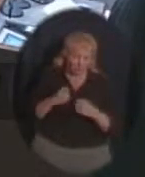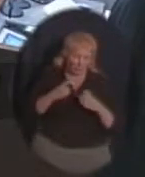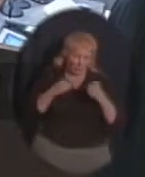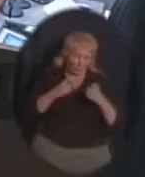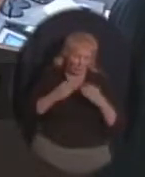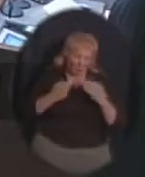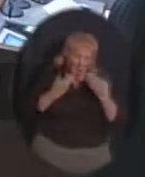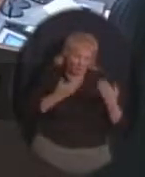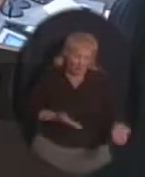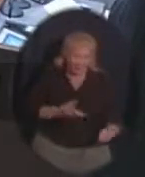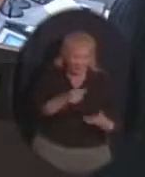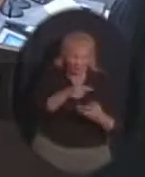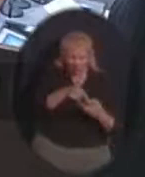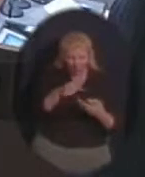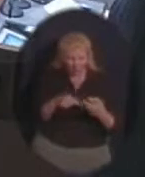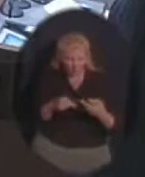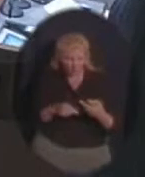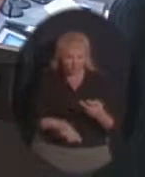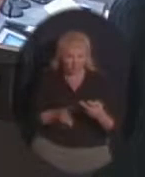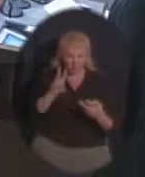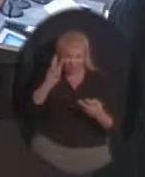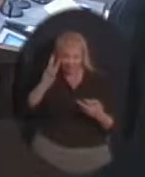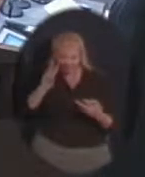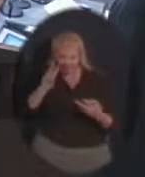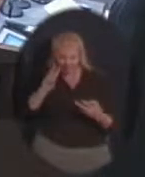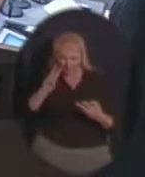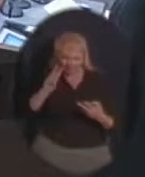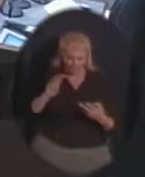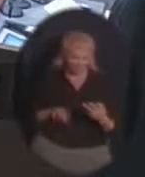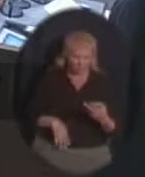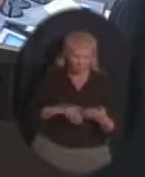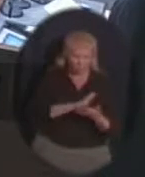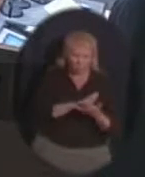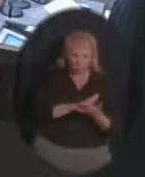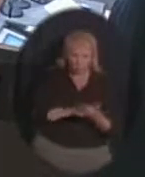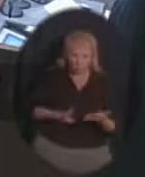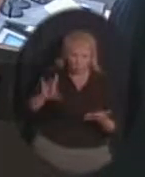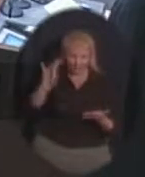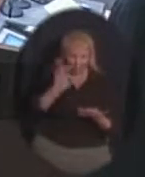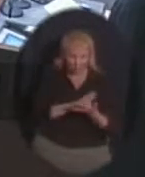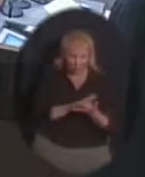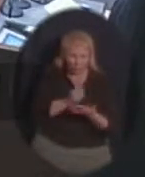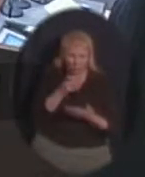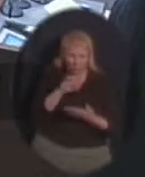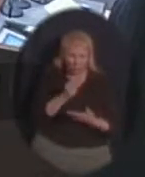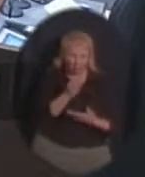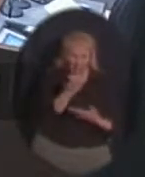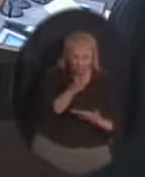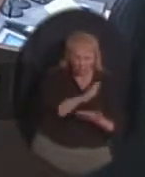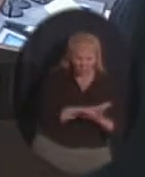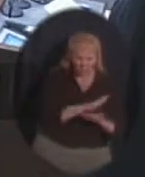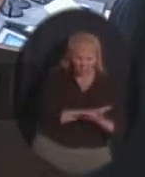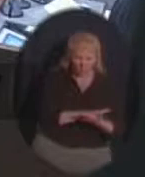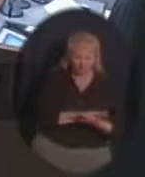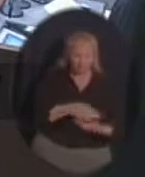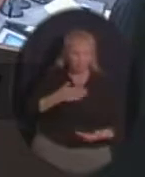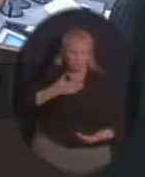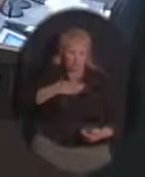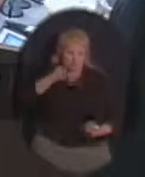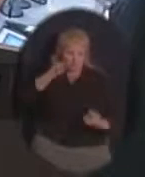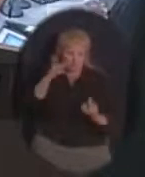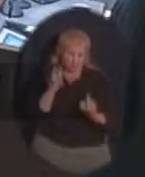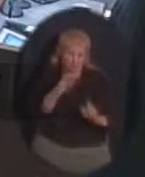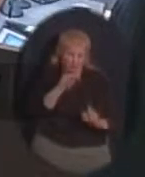6, 8, or 11, and I think from my perspective, the smaller number is a number